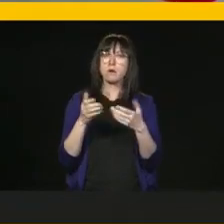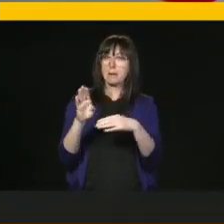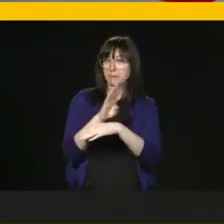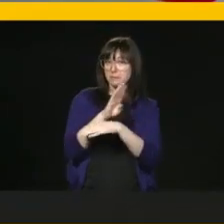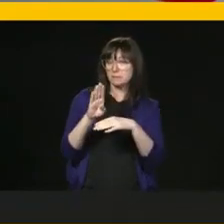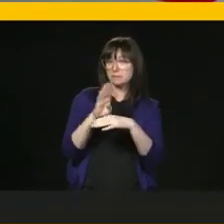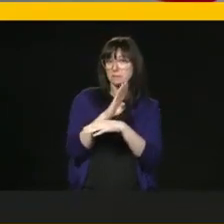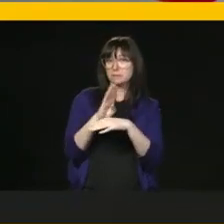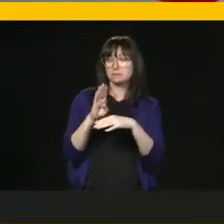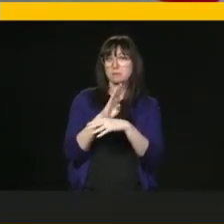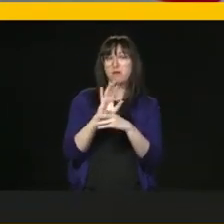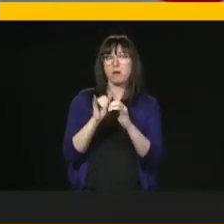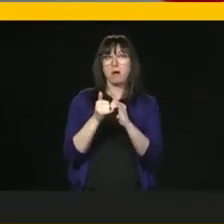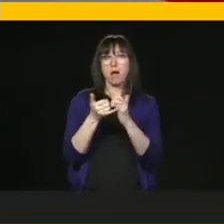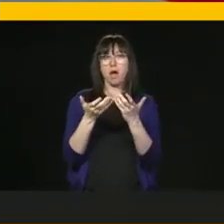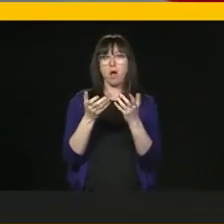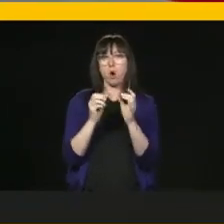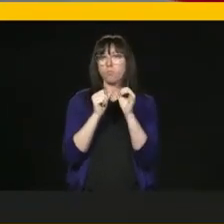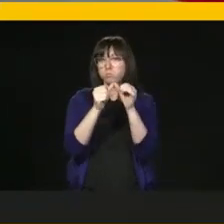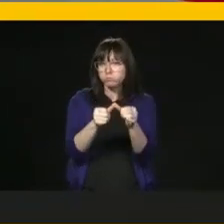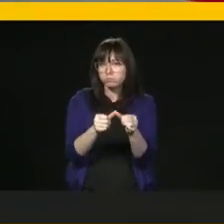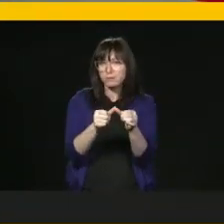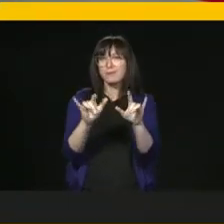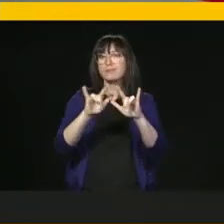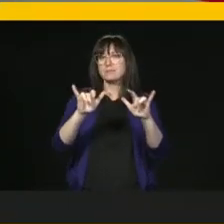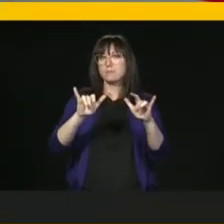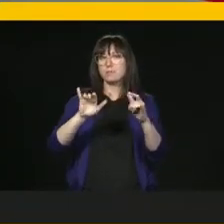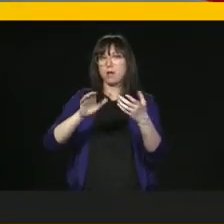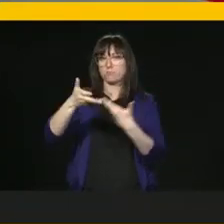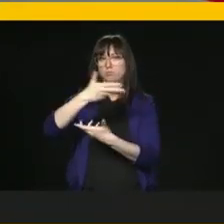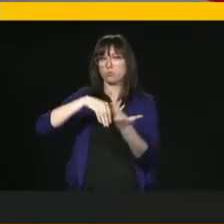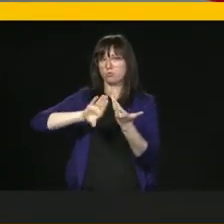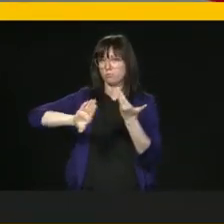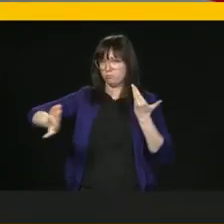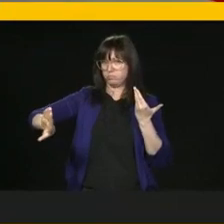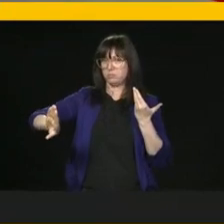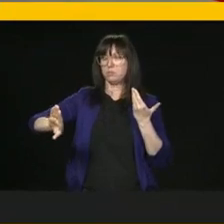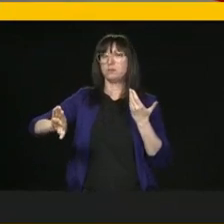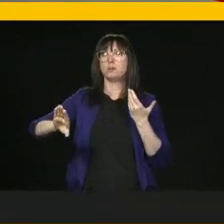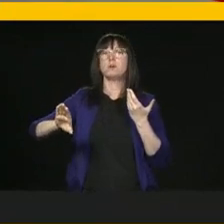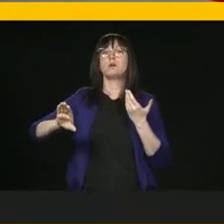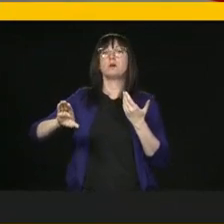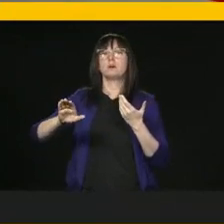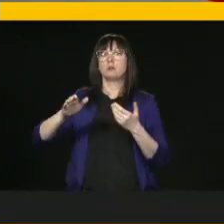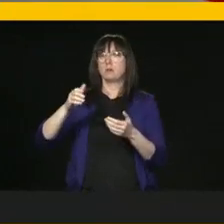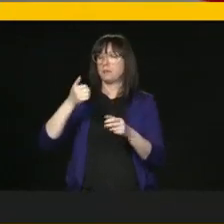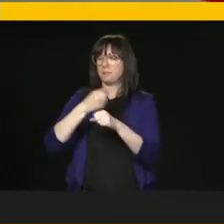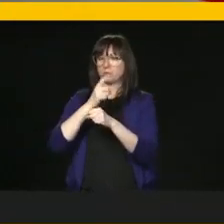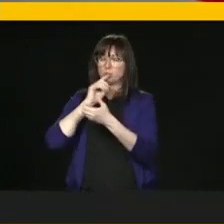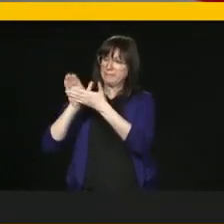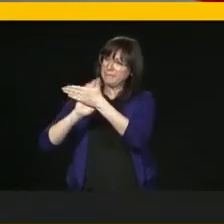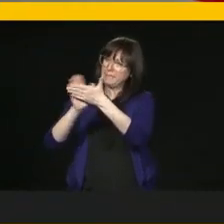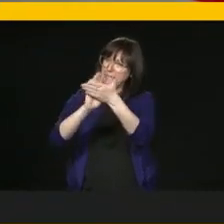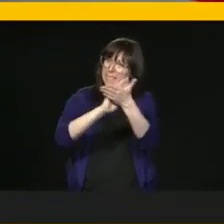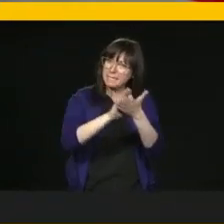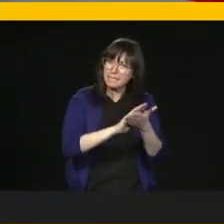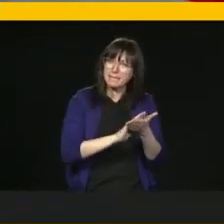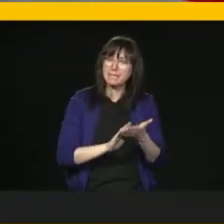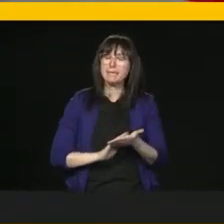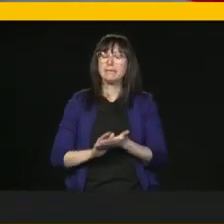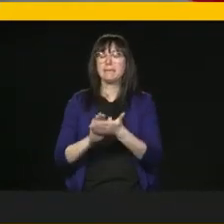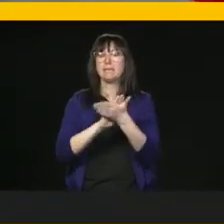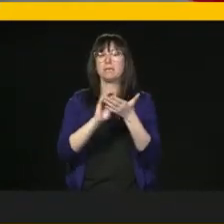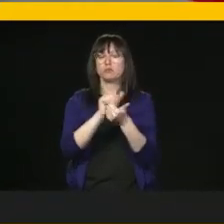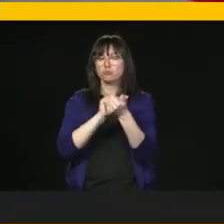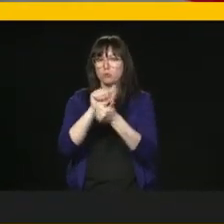social distancing. Observing hygienic measures and doing all of that. Some good examples are like grocery